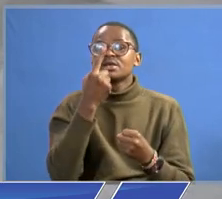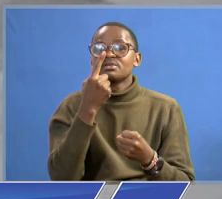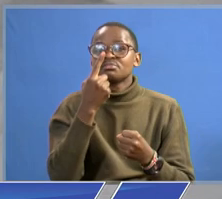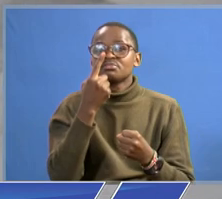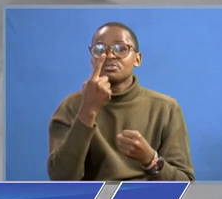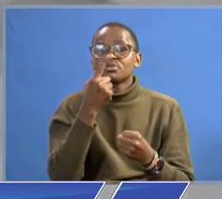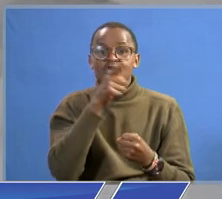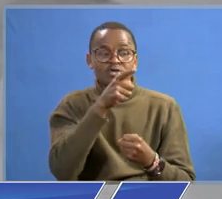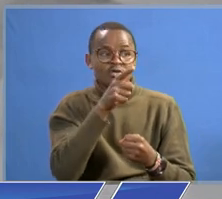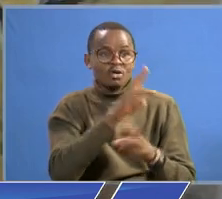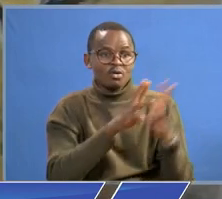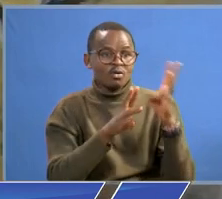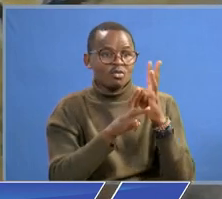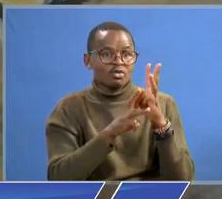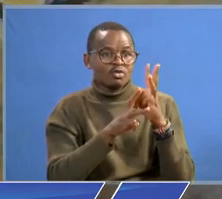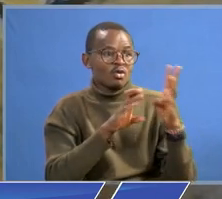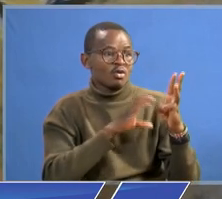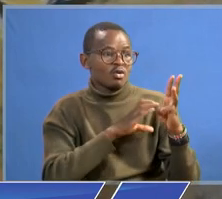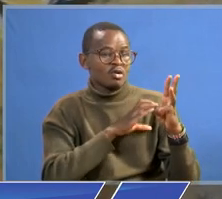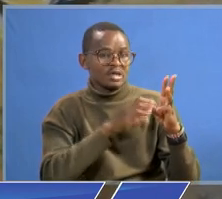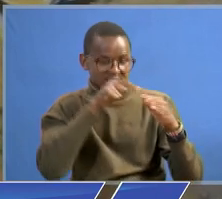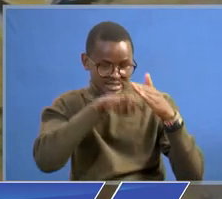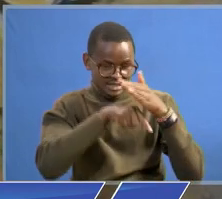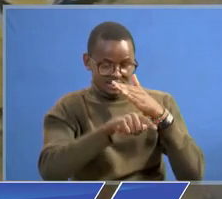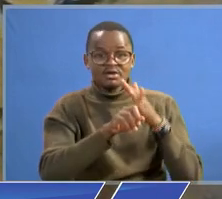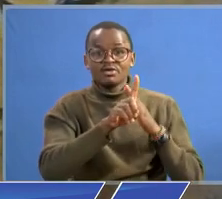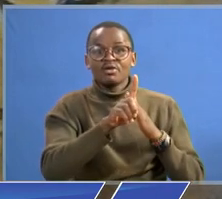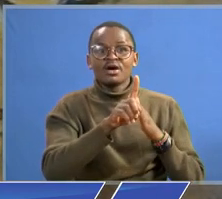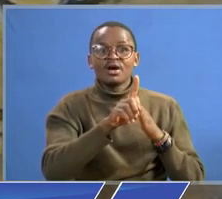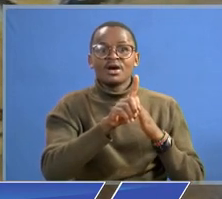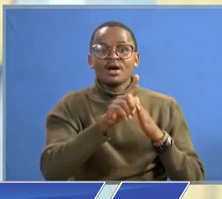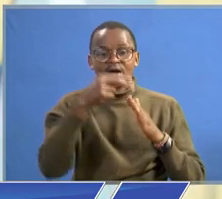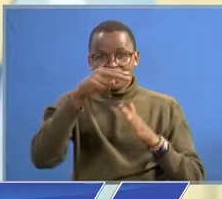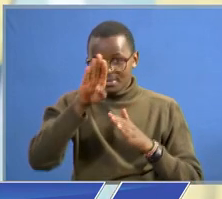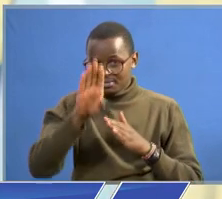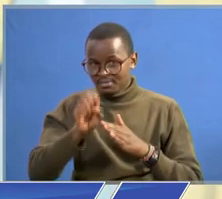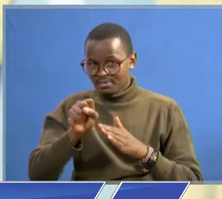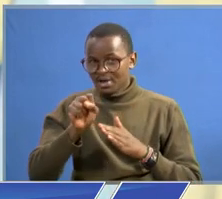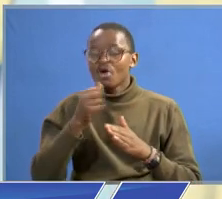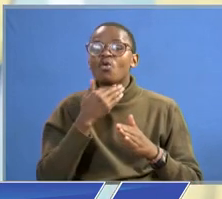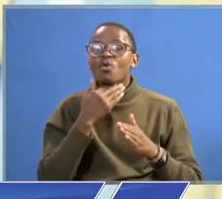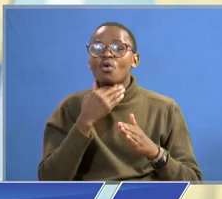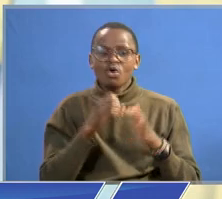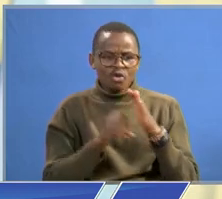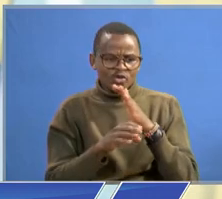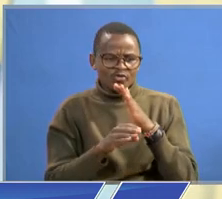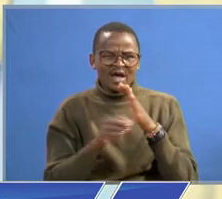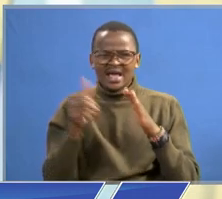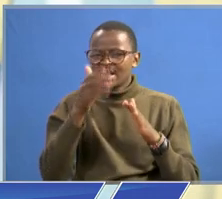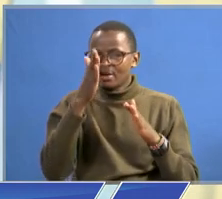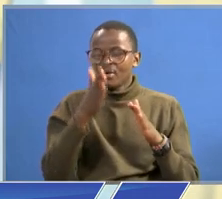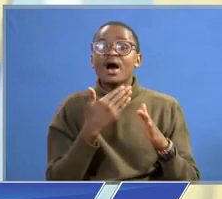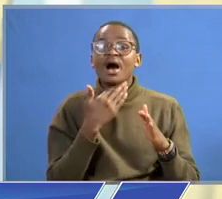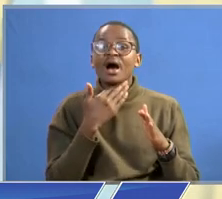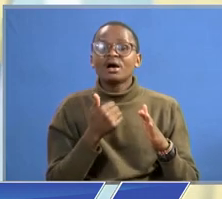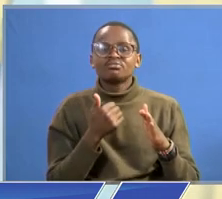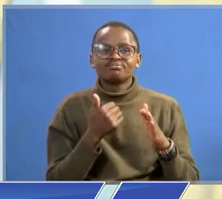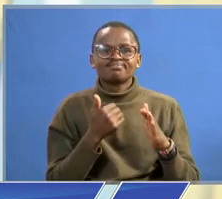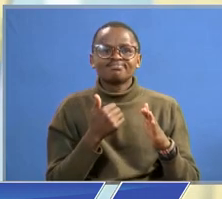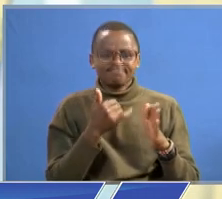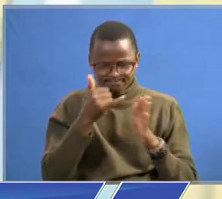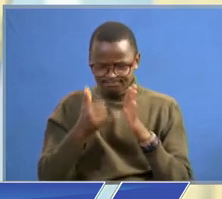don't leave this world with your art still inside your heart. Anaweza advise anyone mwenye anajua ako na passion ya